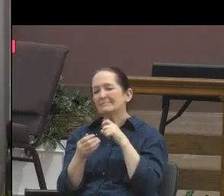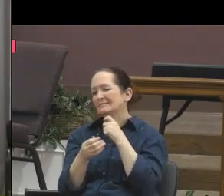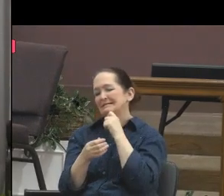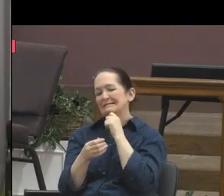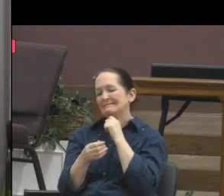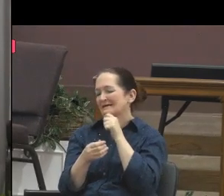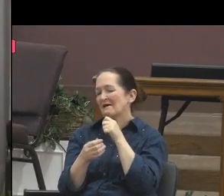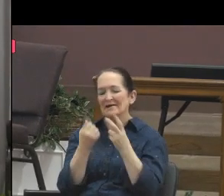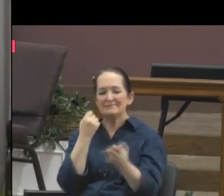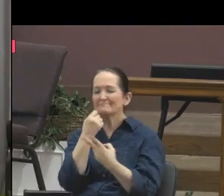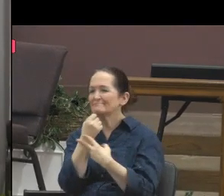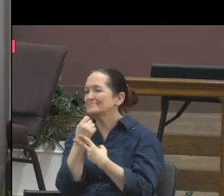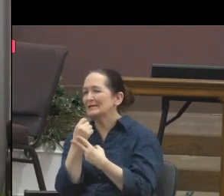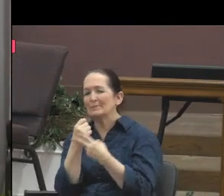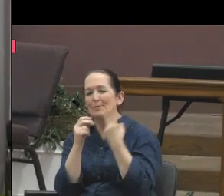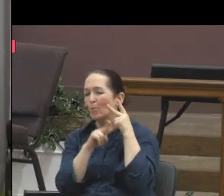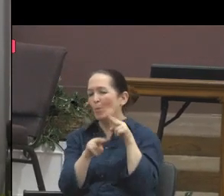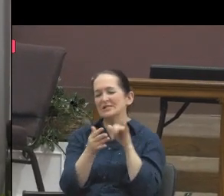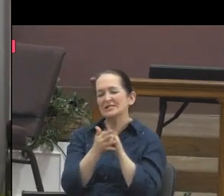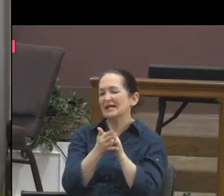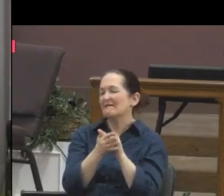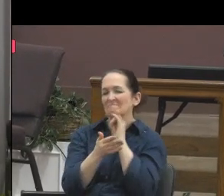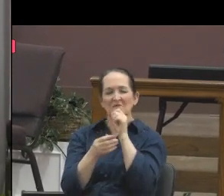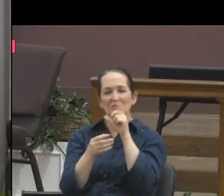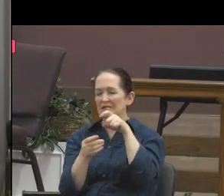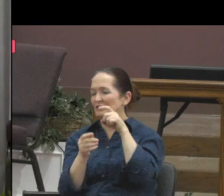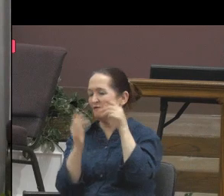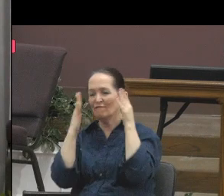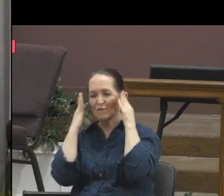That's really not what I need to focus on.